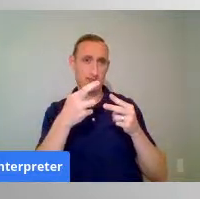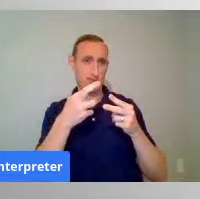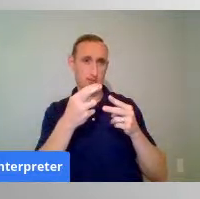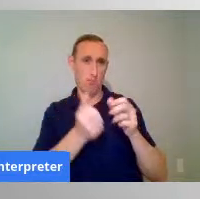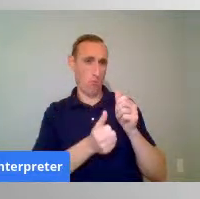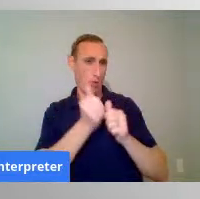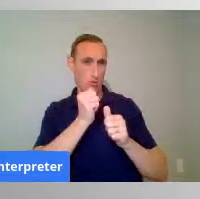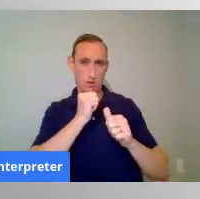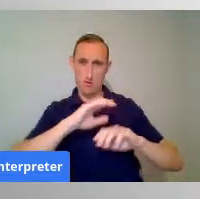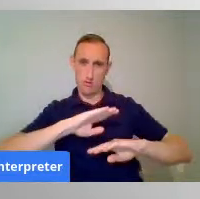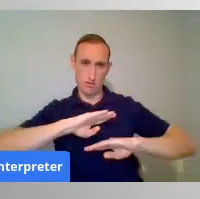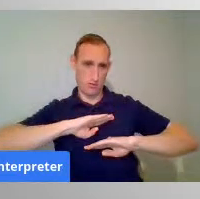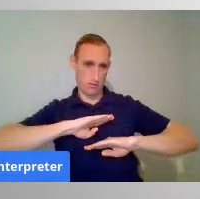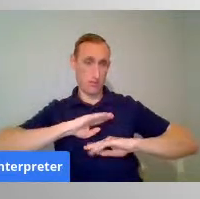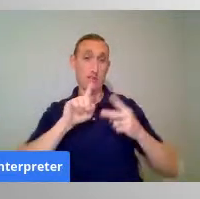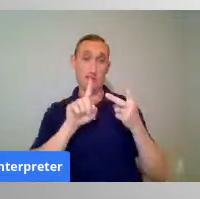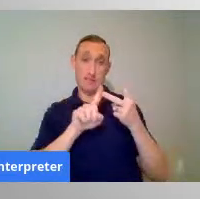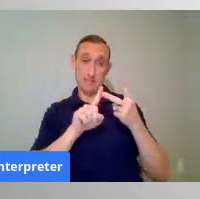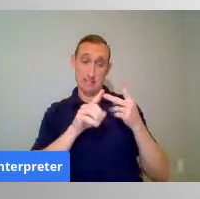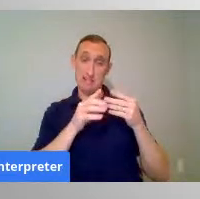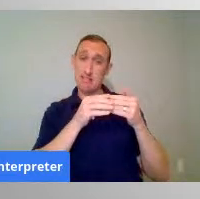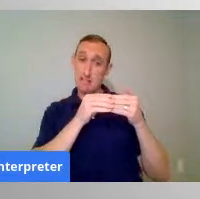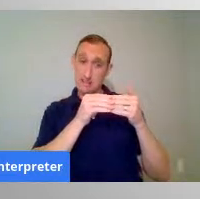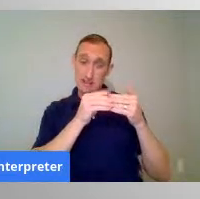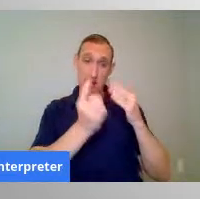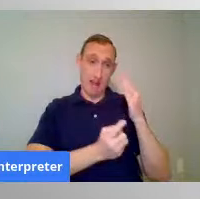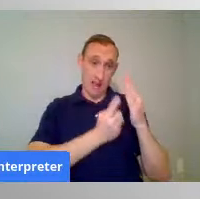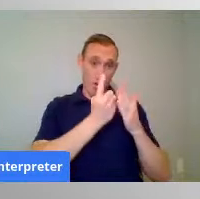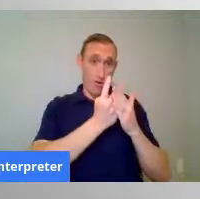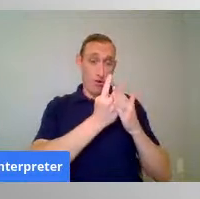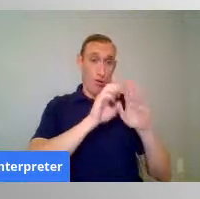the real barrier there is the hours of operation.